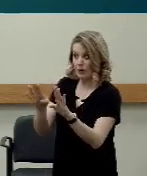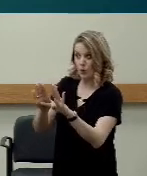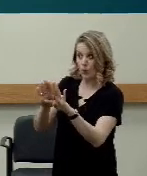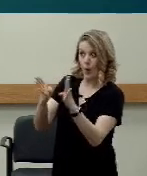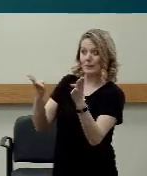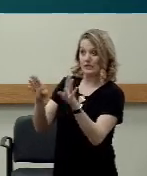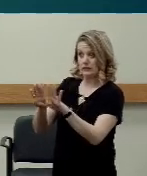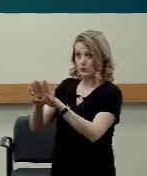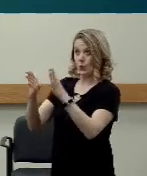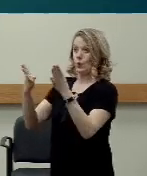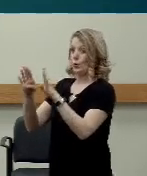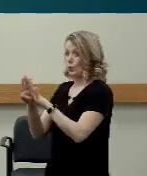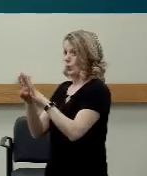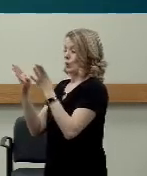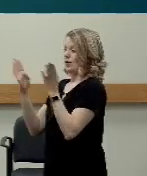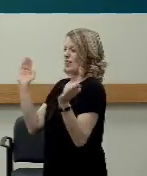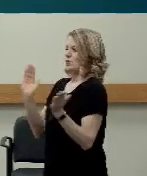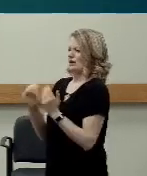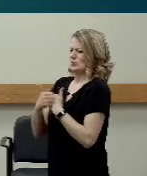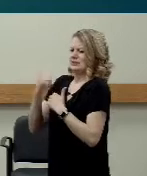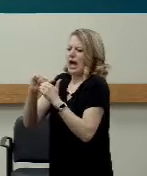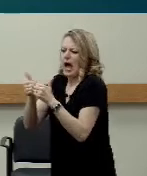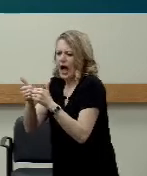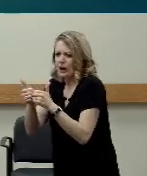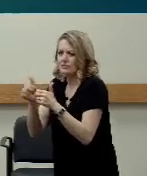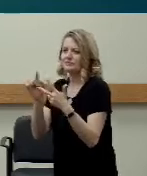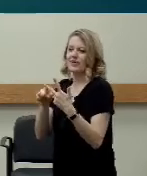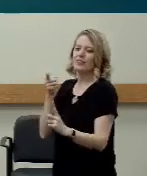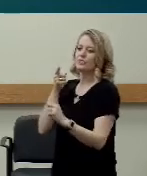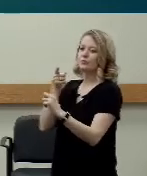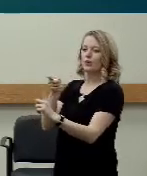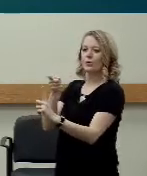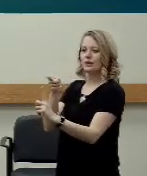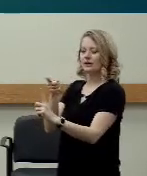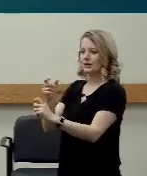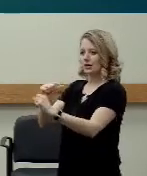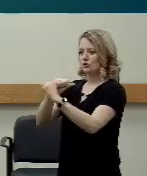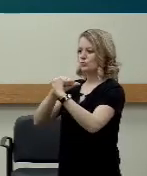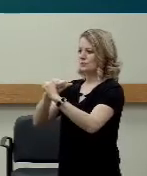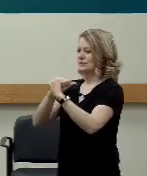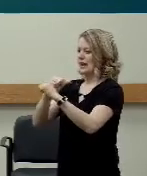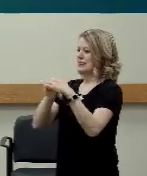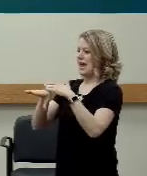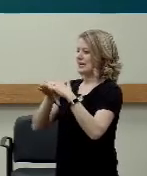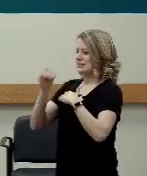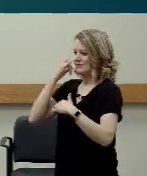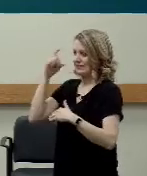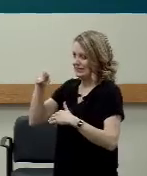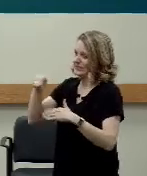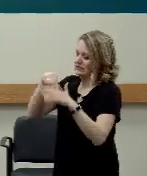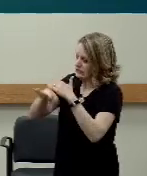reopen, and ultimately to protect access to life-saving hospital